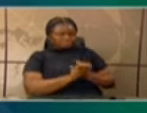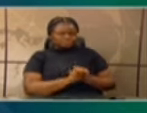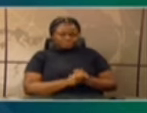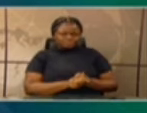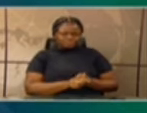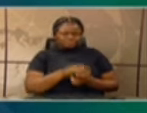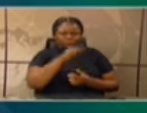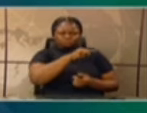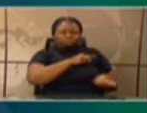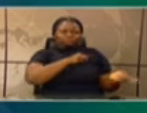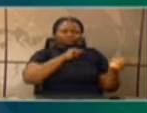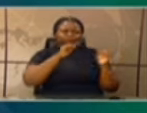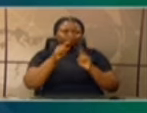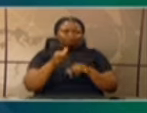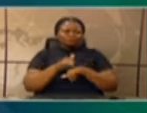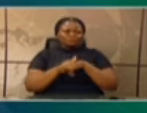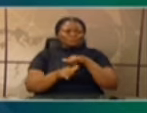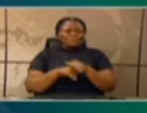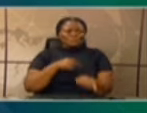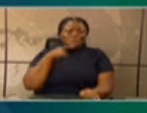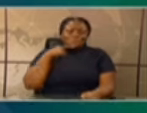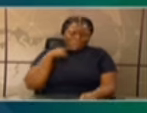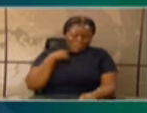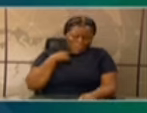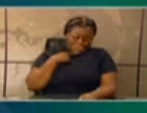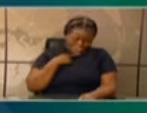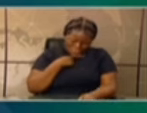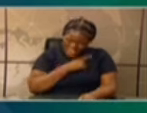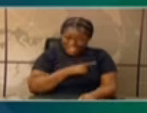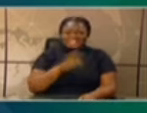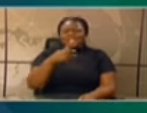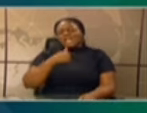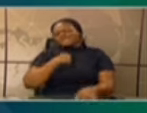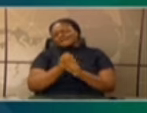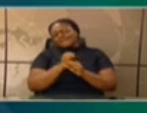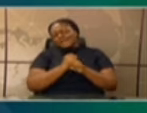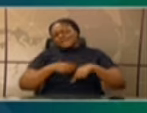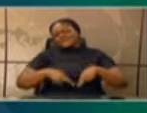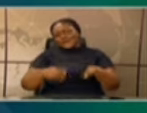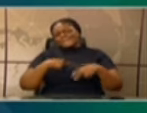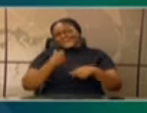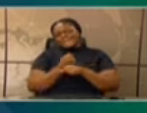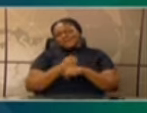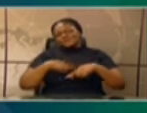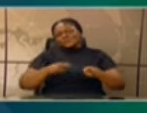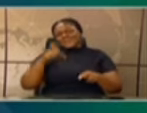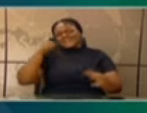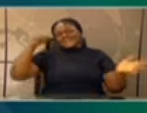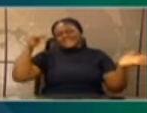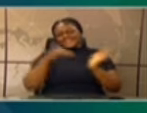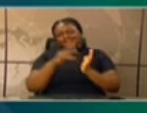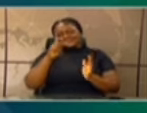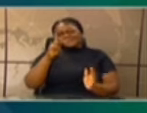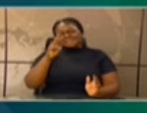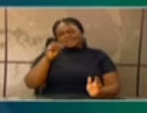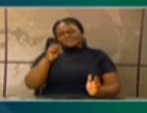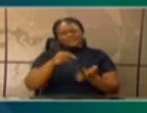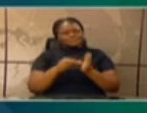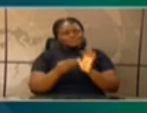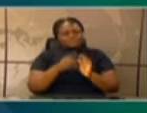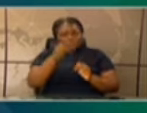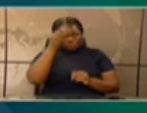wumbe babote mi chantro so maye kwen we. What can say why you are 10,000 kilometers? And you say, winning baby, I was starting first